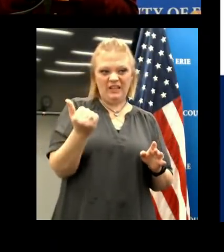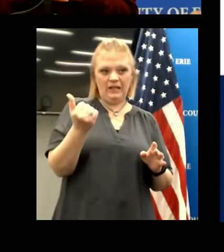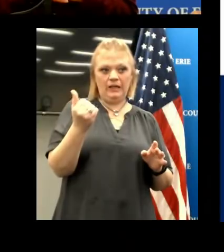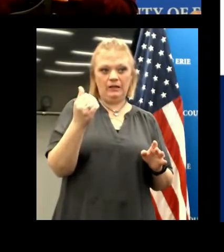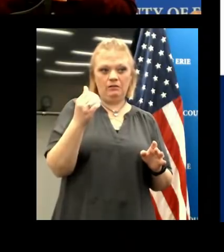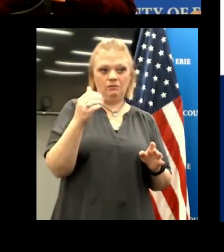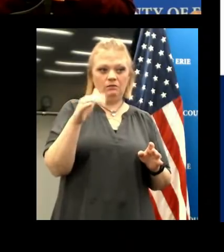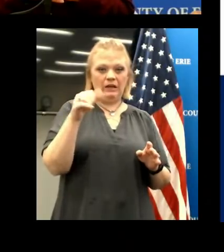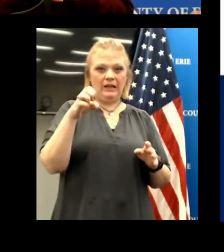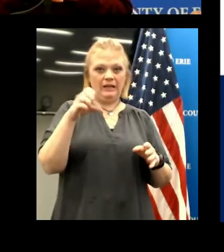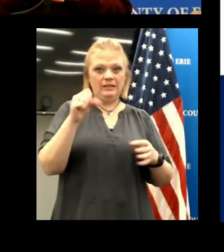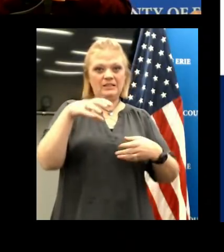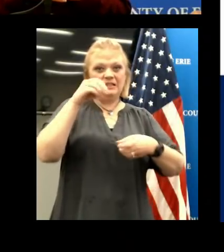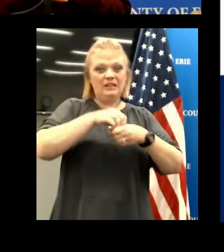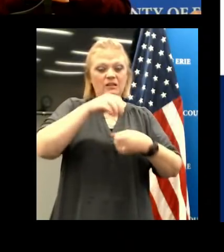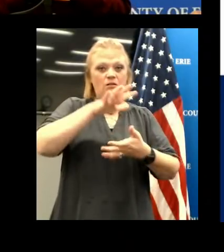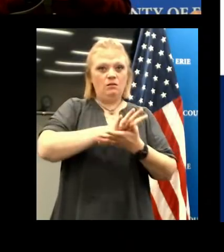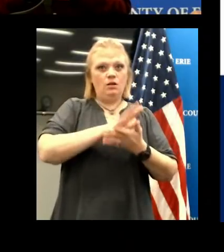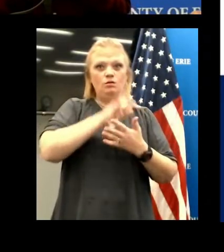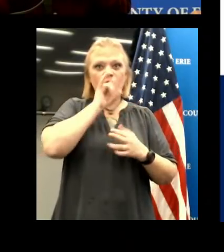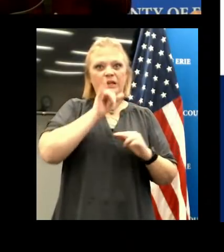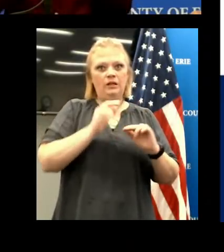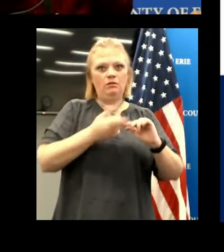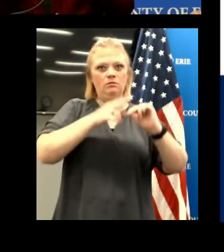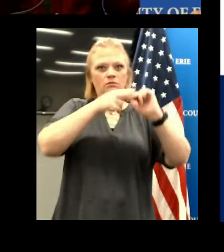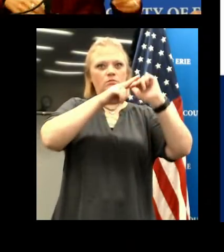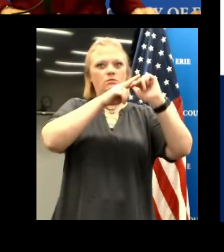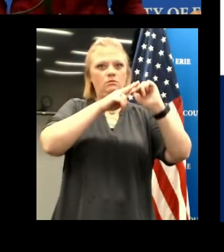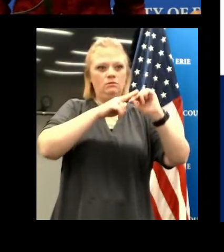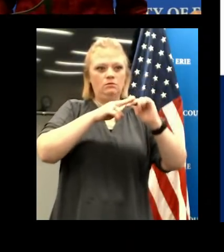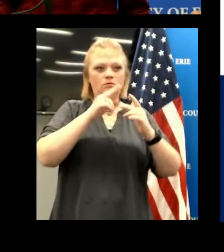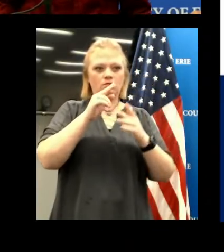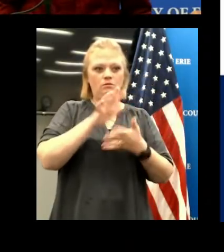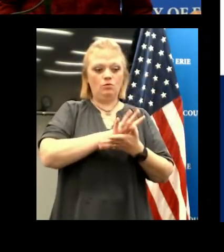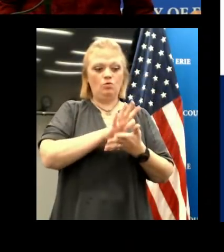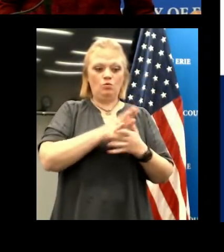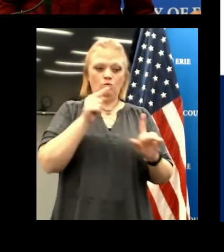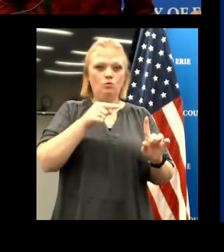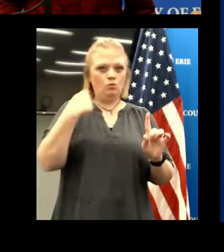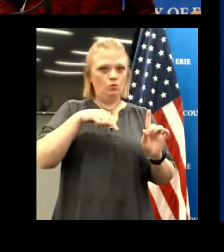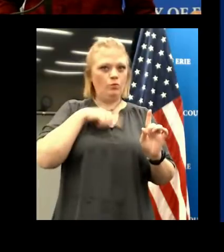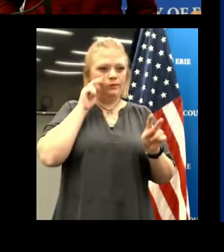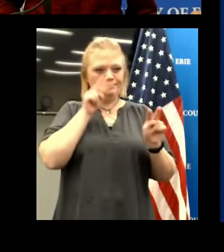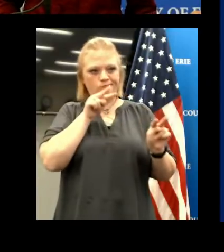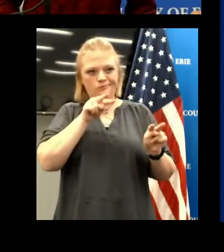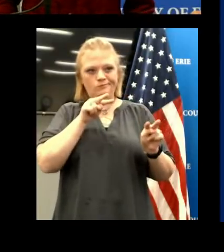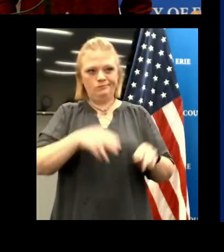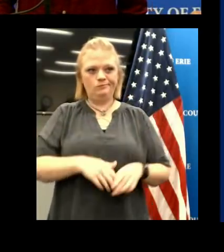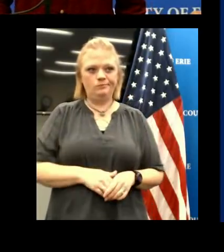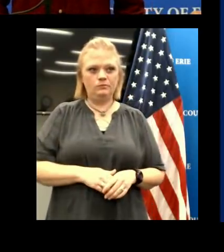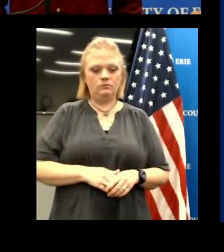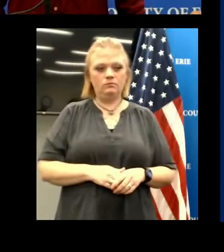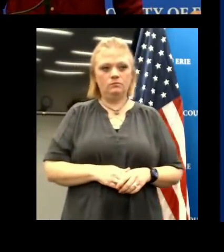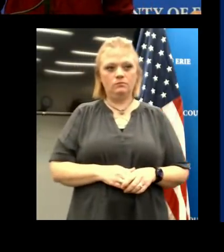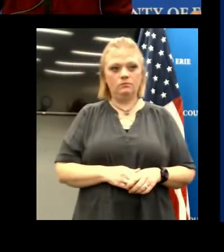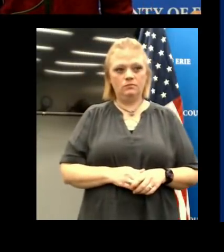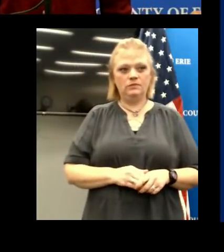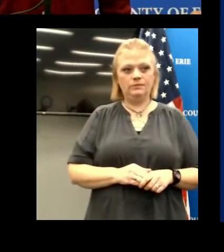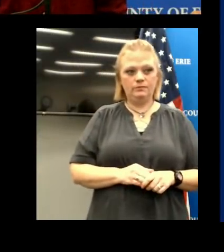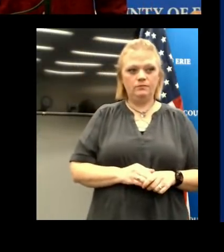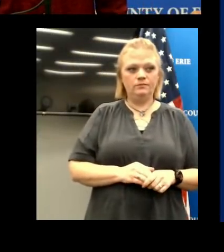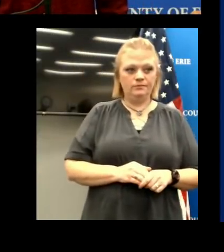schools. So it's really escalated. So schools are a place that we're looking at too. So